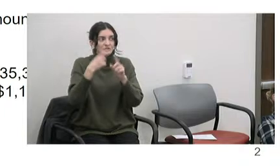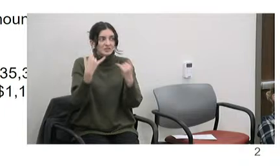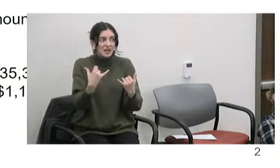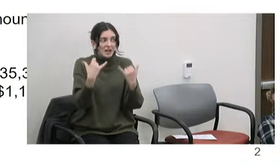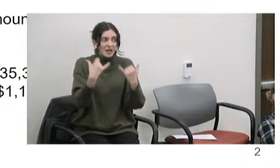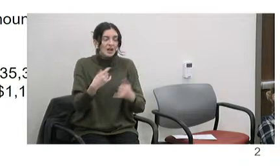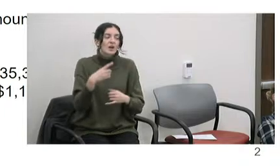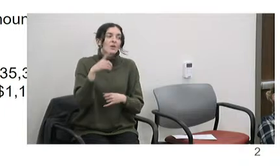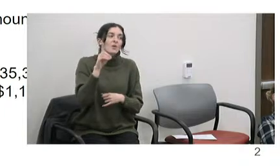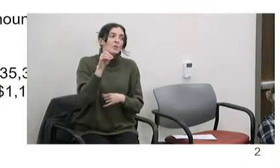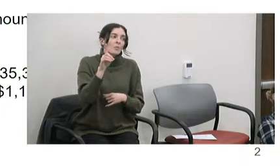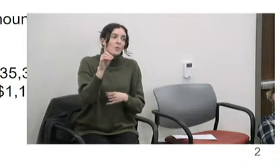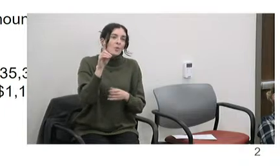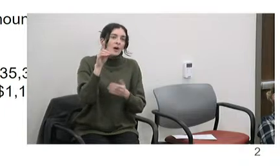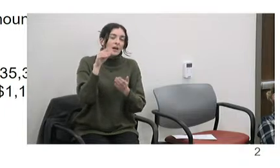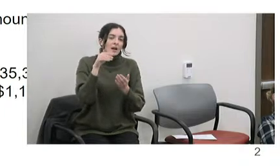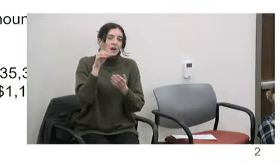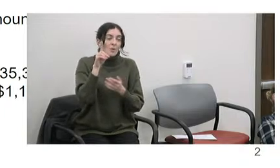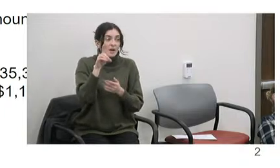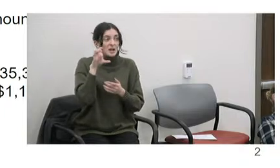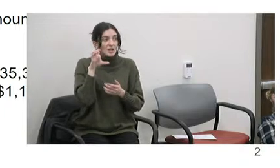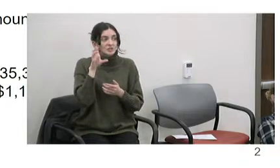$176,988.54. Fiscal year to date,